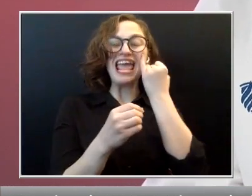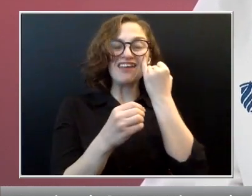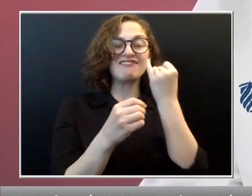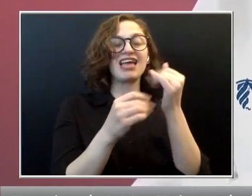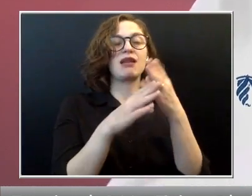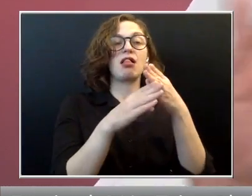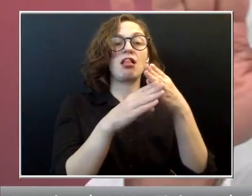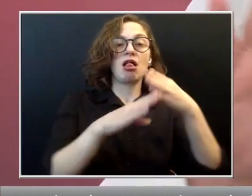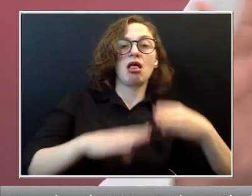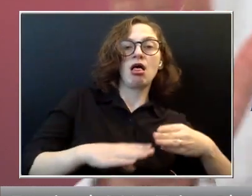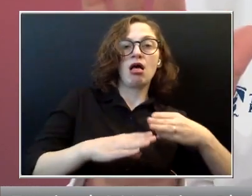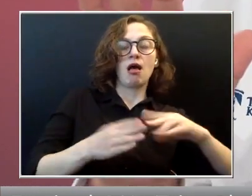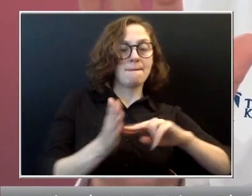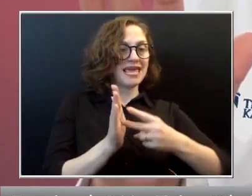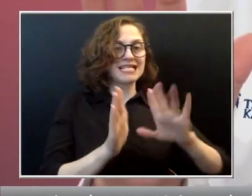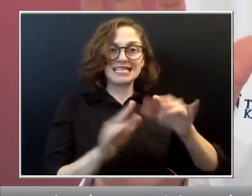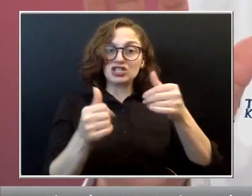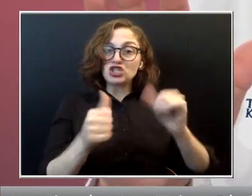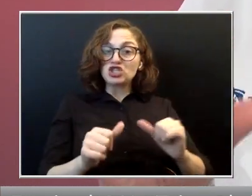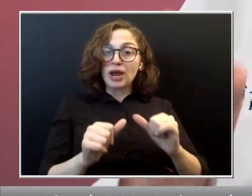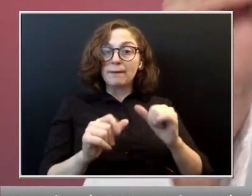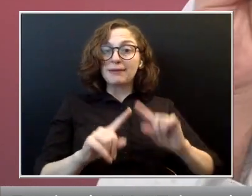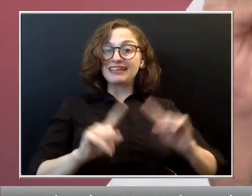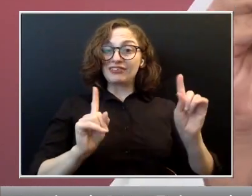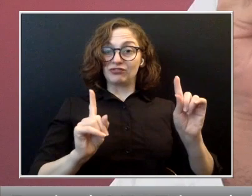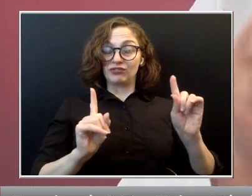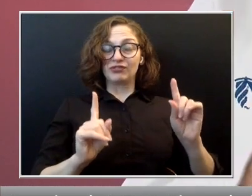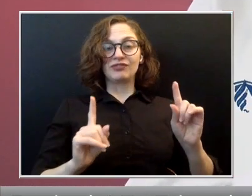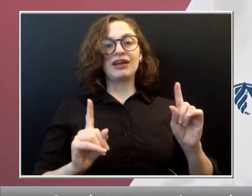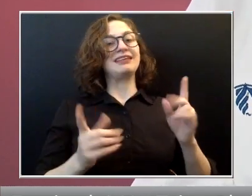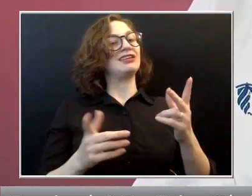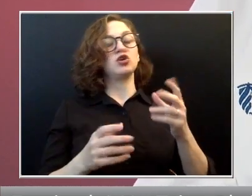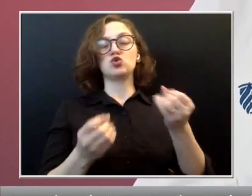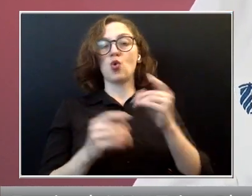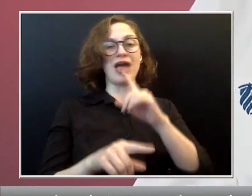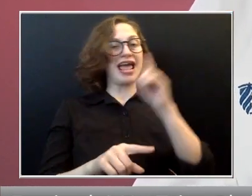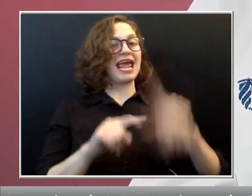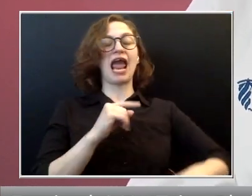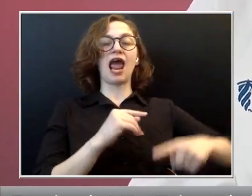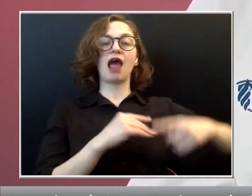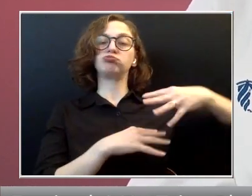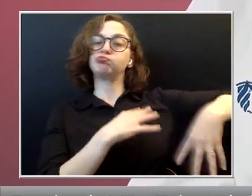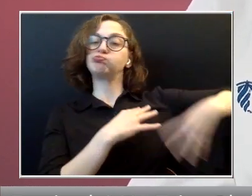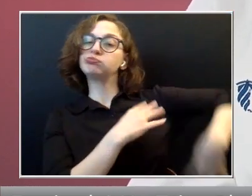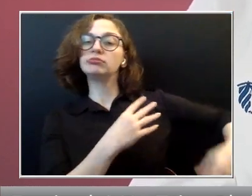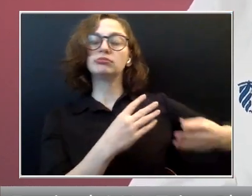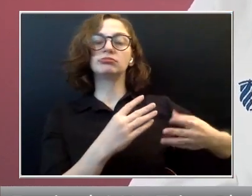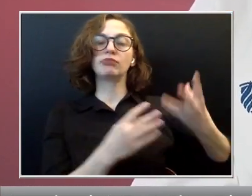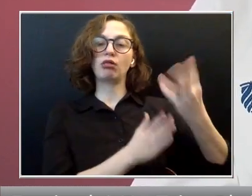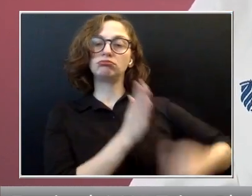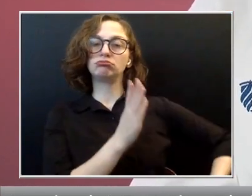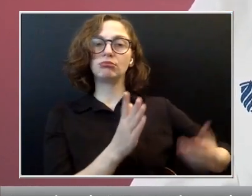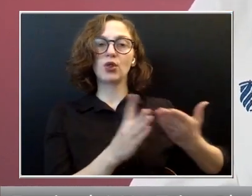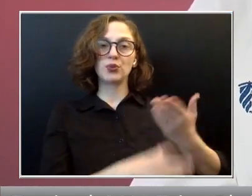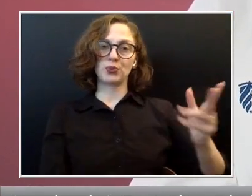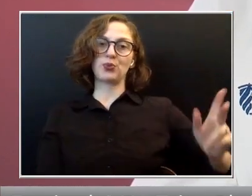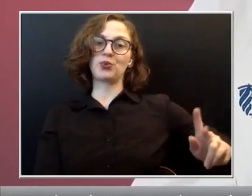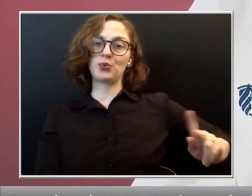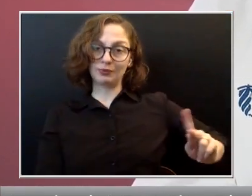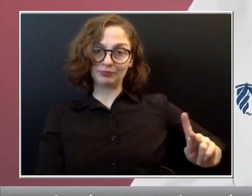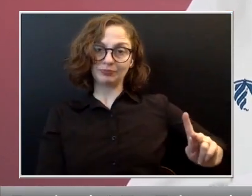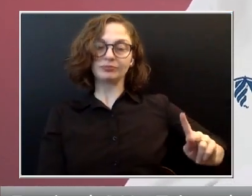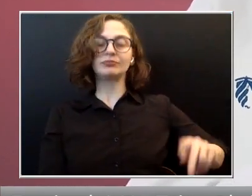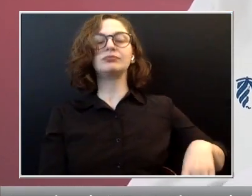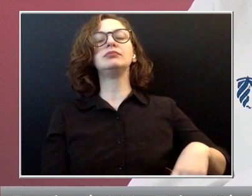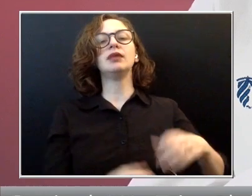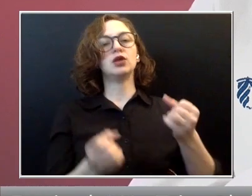because if it breaks down, it's not going to be flushed out by kidneys. And those fragments will break down, will start building on the heart, build on the